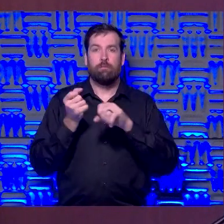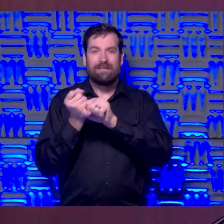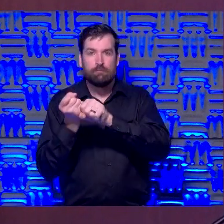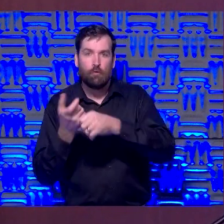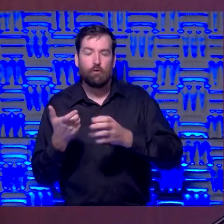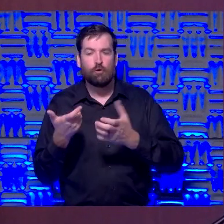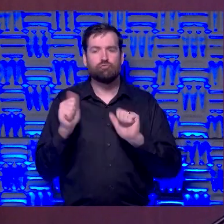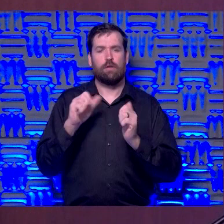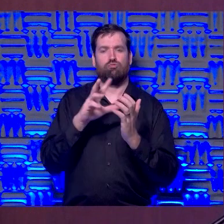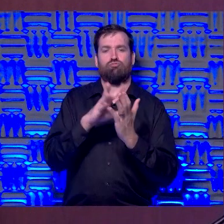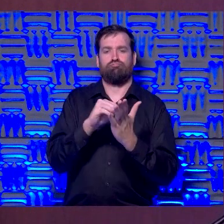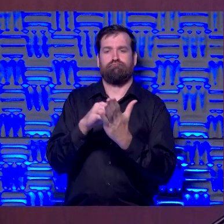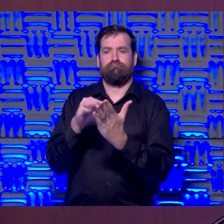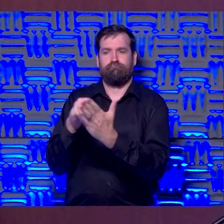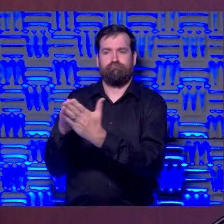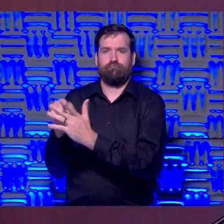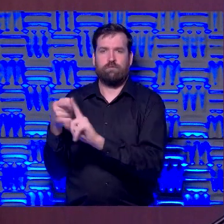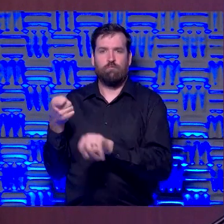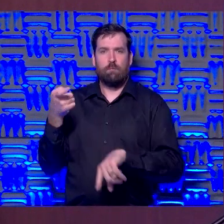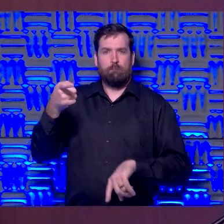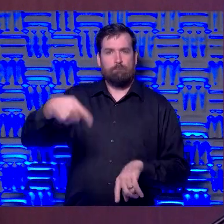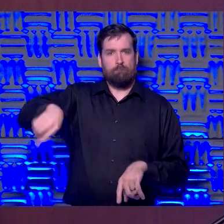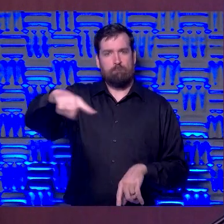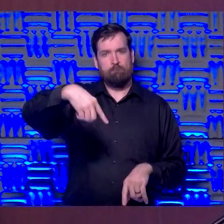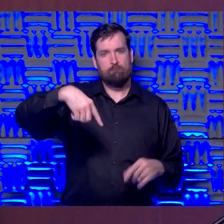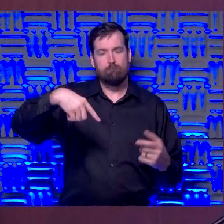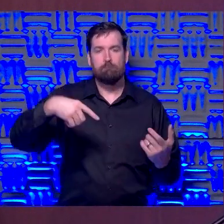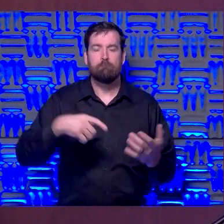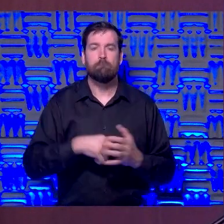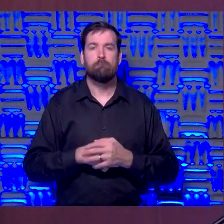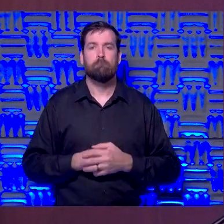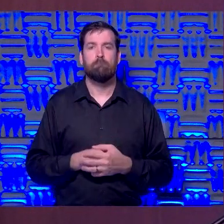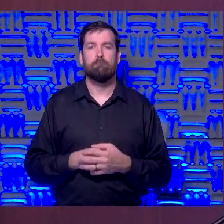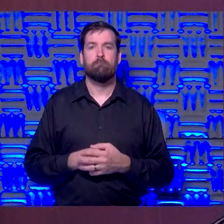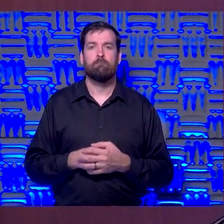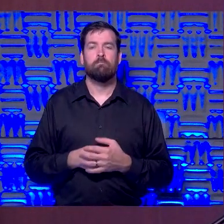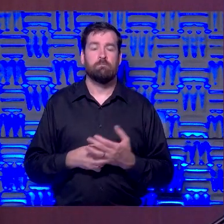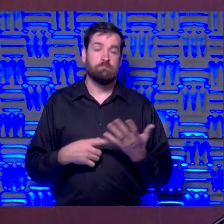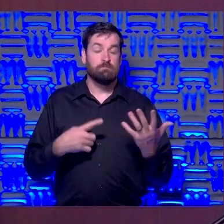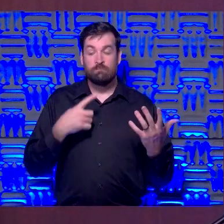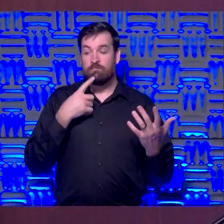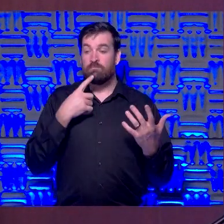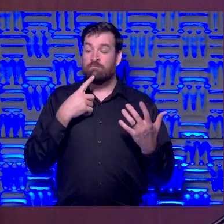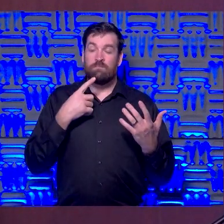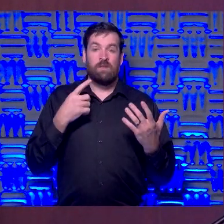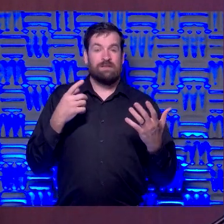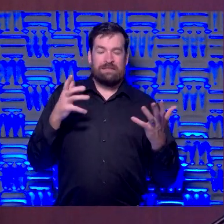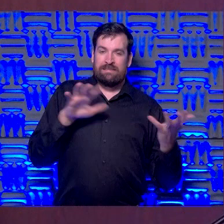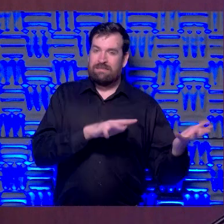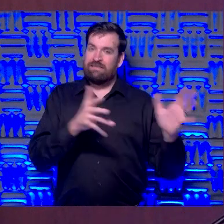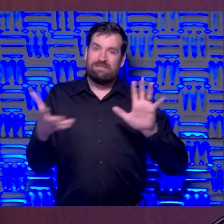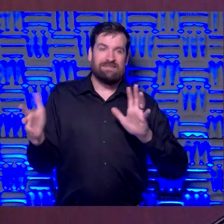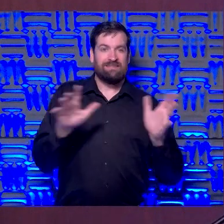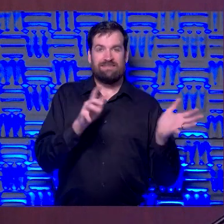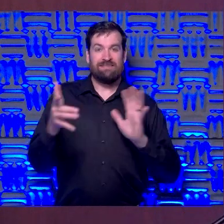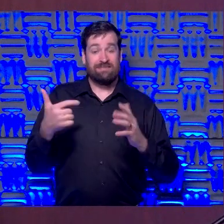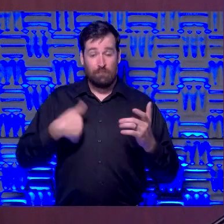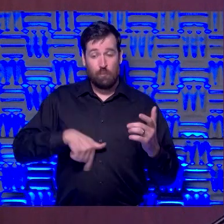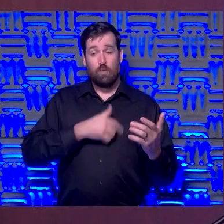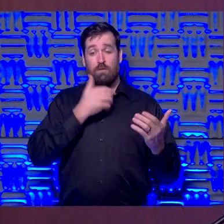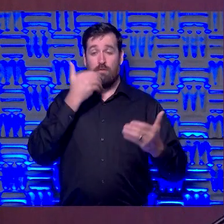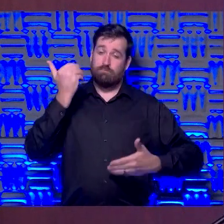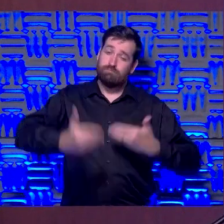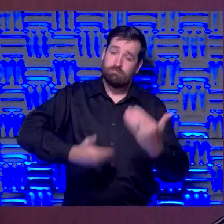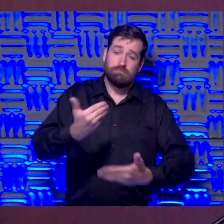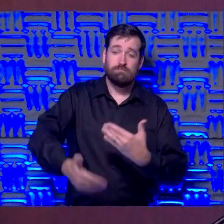trying to learn lessons from those. And I would say it's very fluid right now. We're moving forward as if